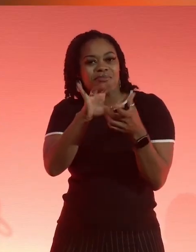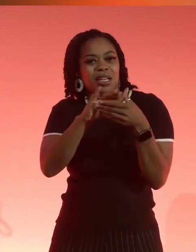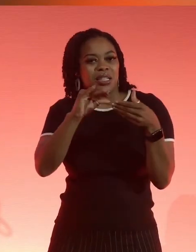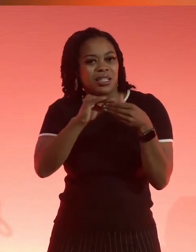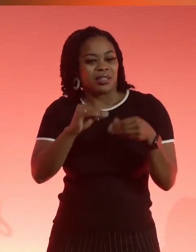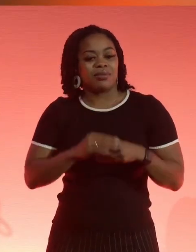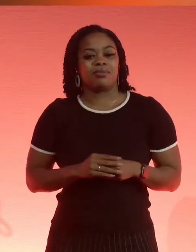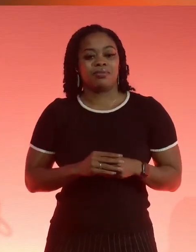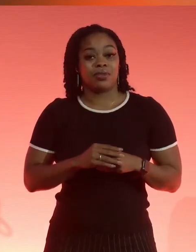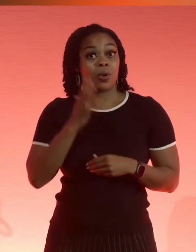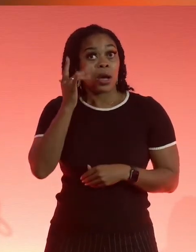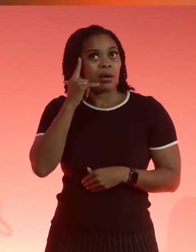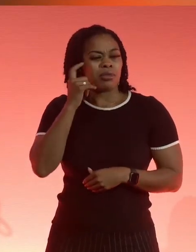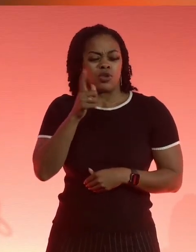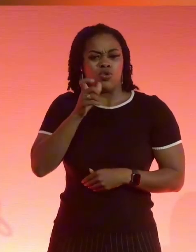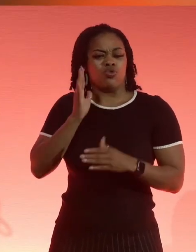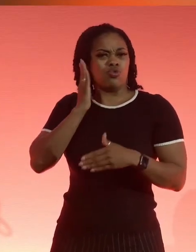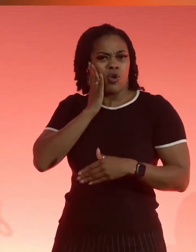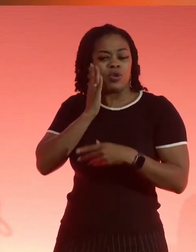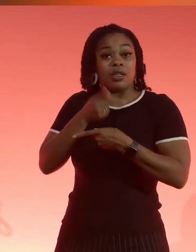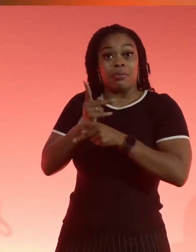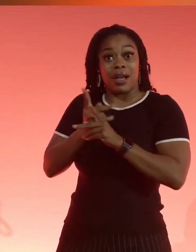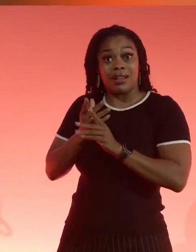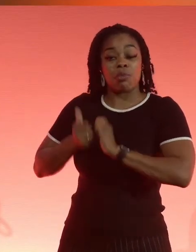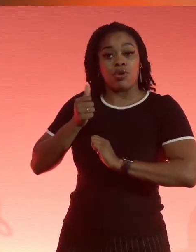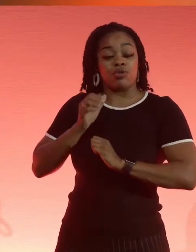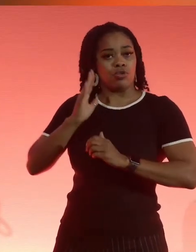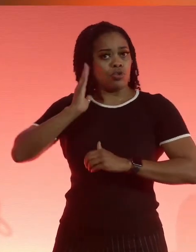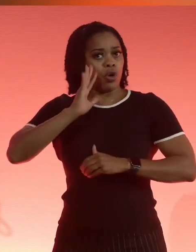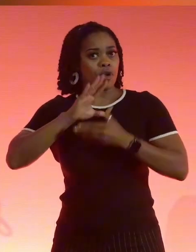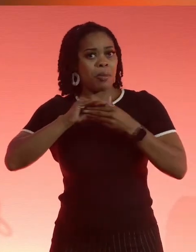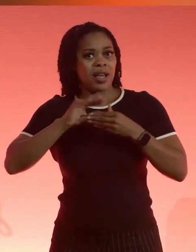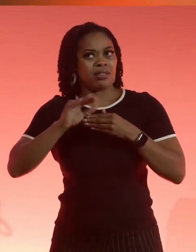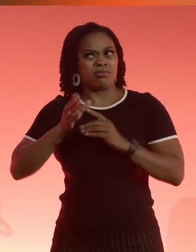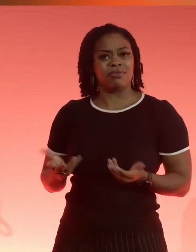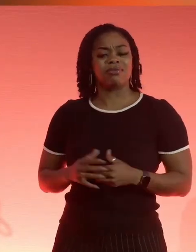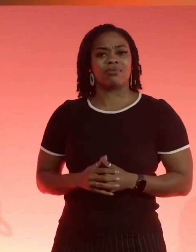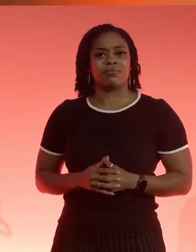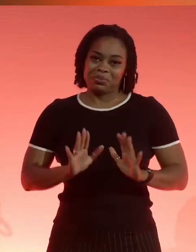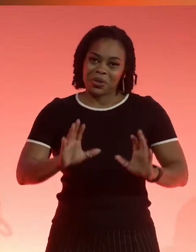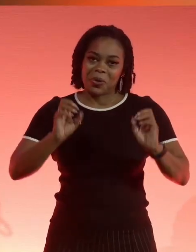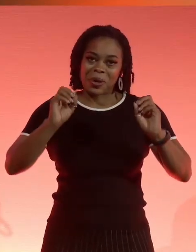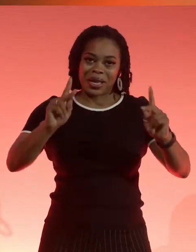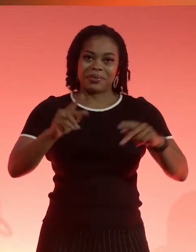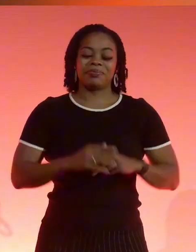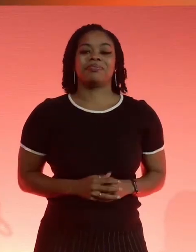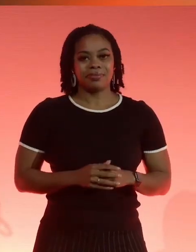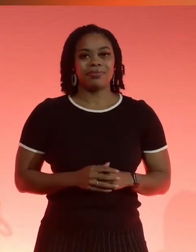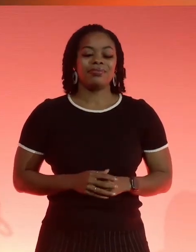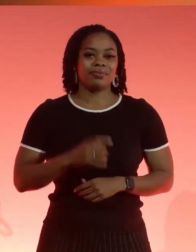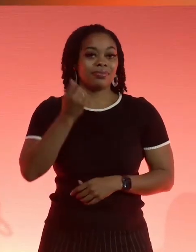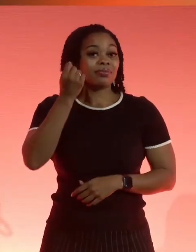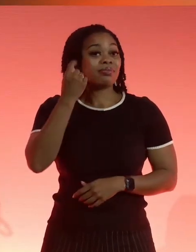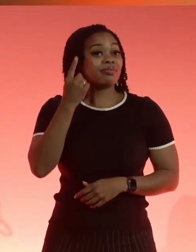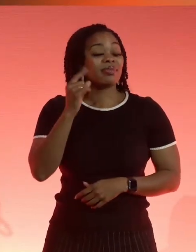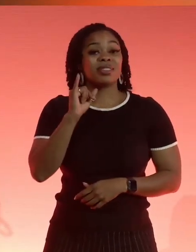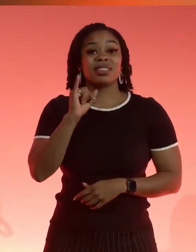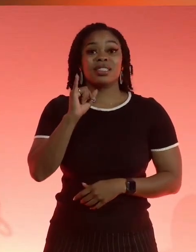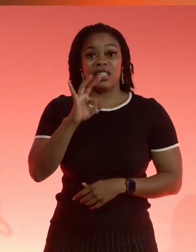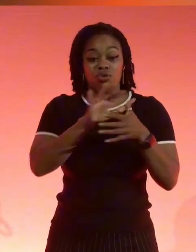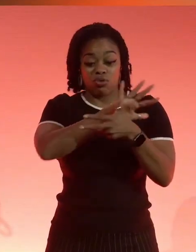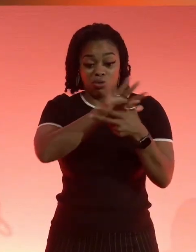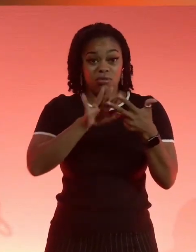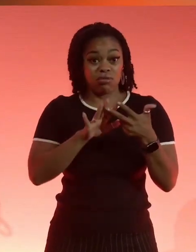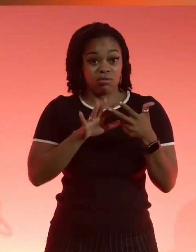because nobody knows your product and your message better than you do. Okay, the thing is, if you do all